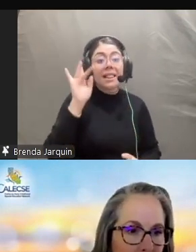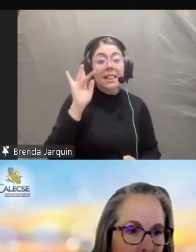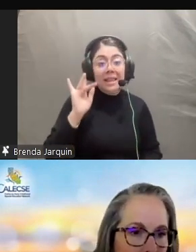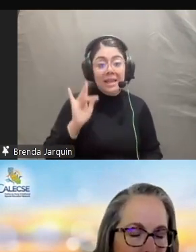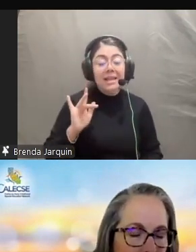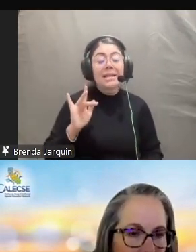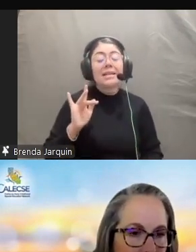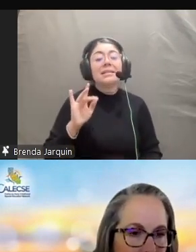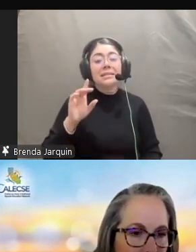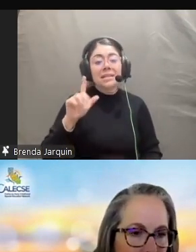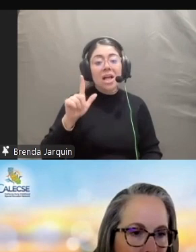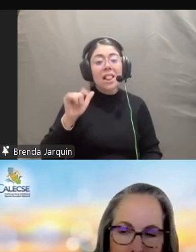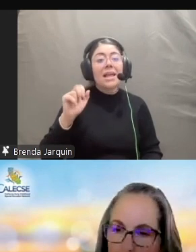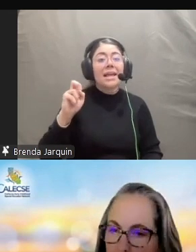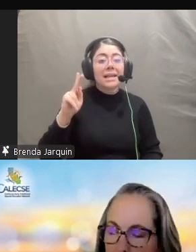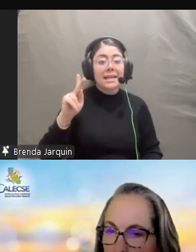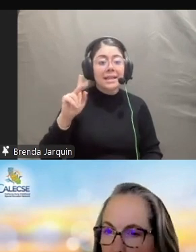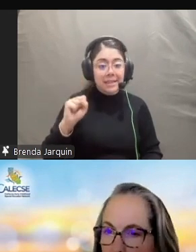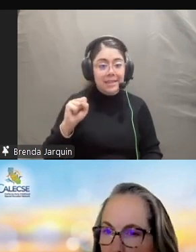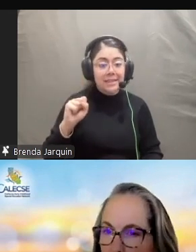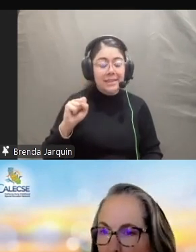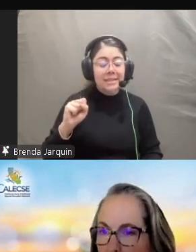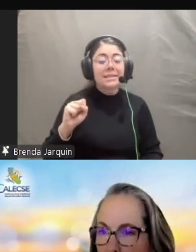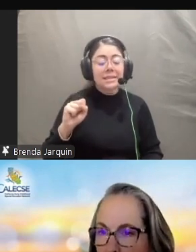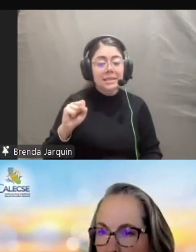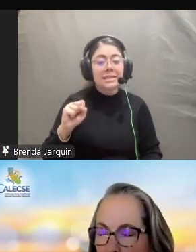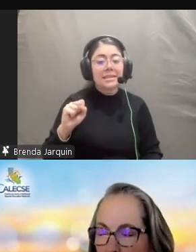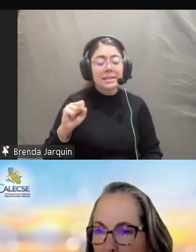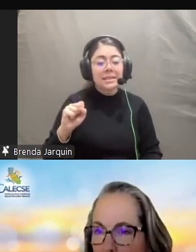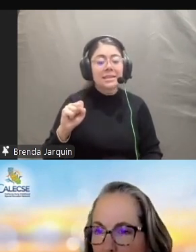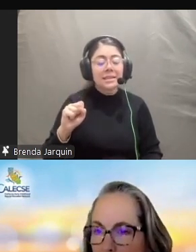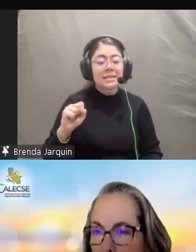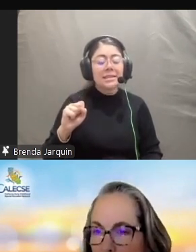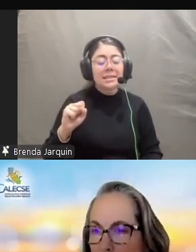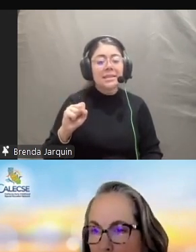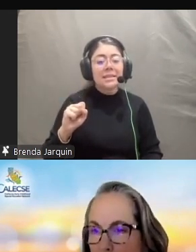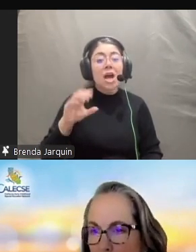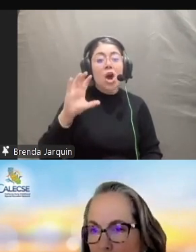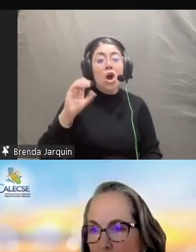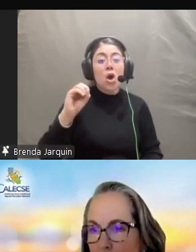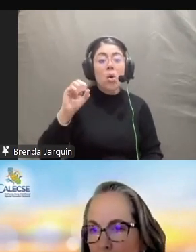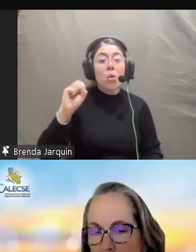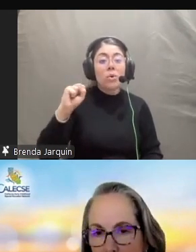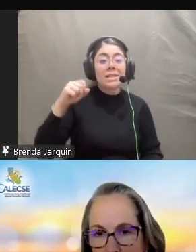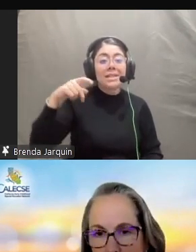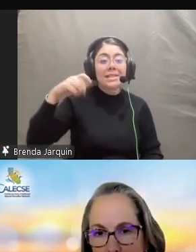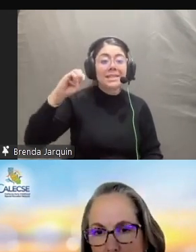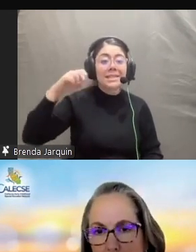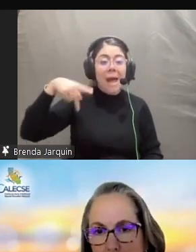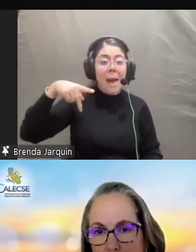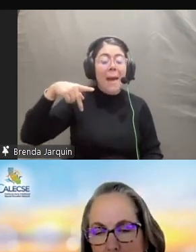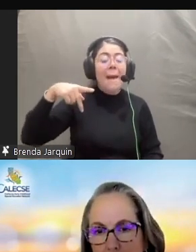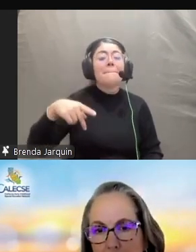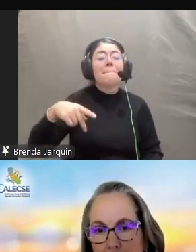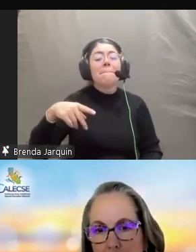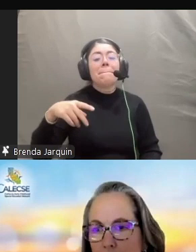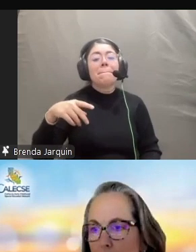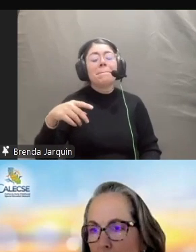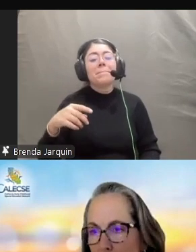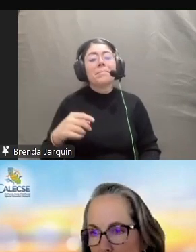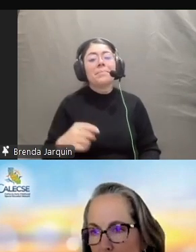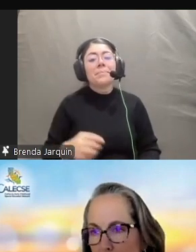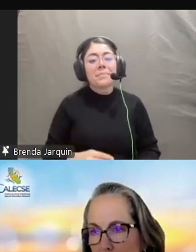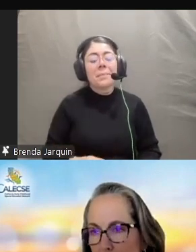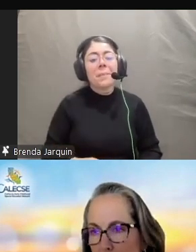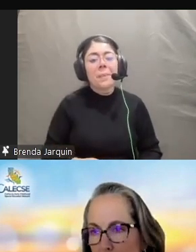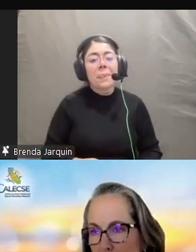of the resources from the Office of Special Education Programs, or OSEP, you have some resources on the